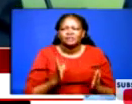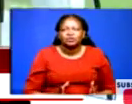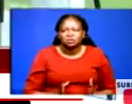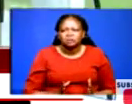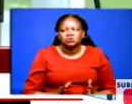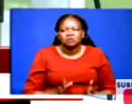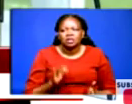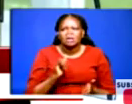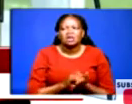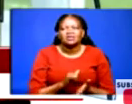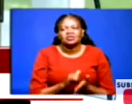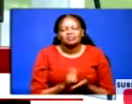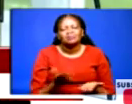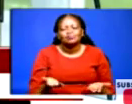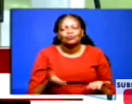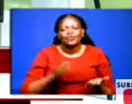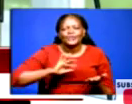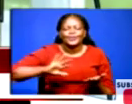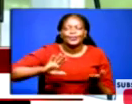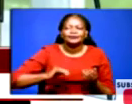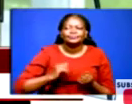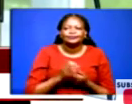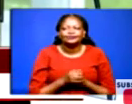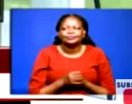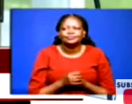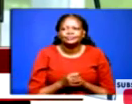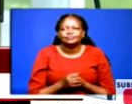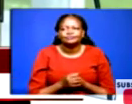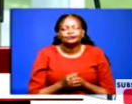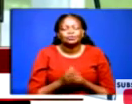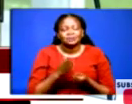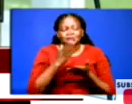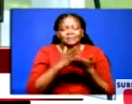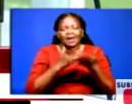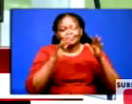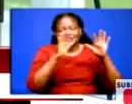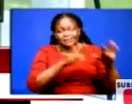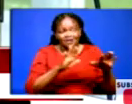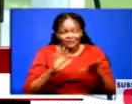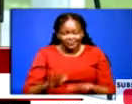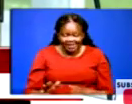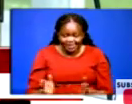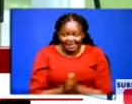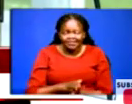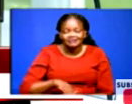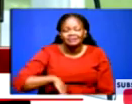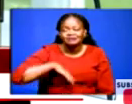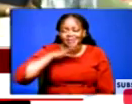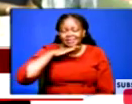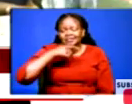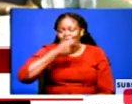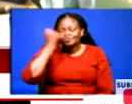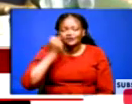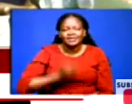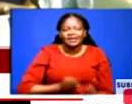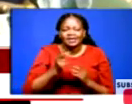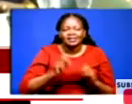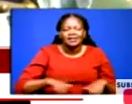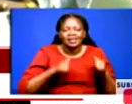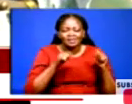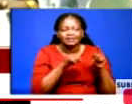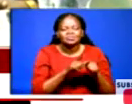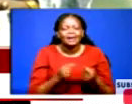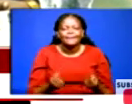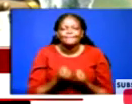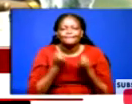we remain. Even when some pay the ultimate price for their integrity with their lives, as happened with the returning officer